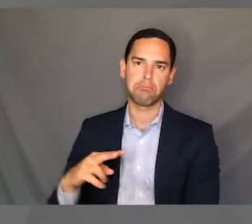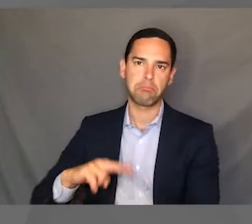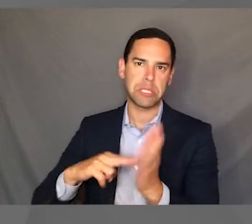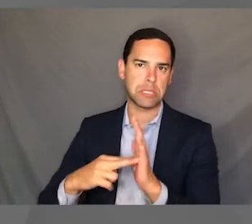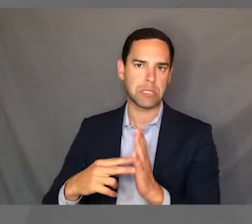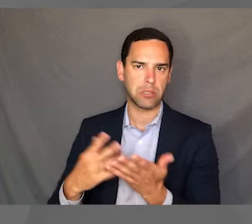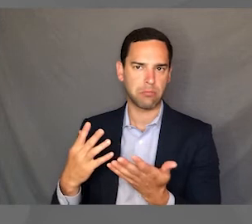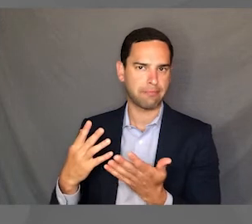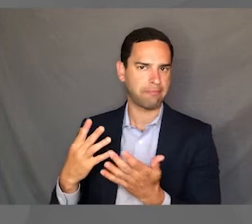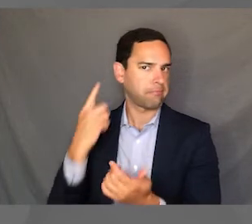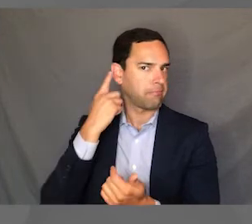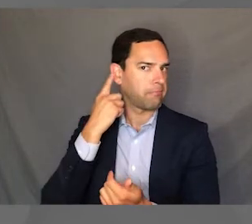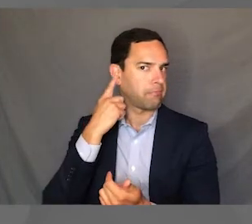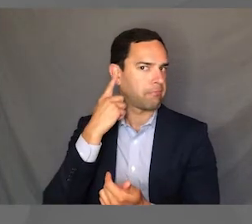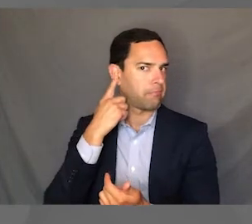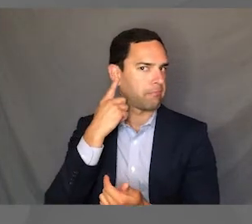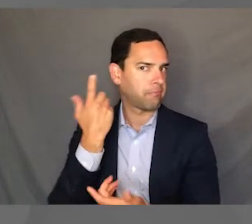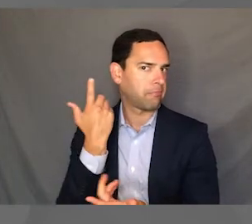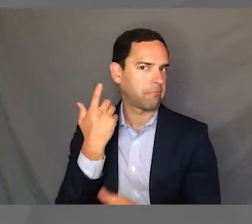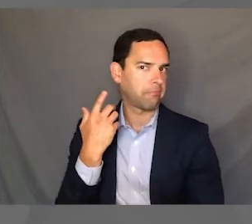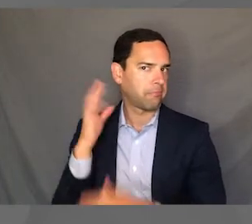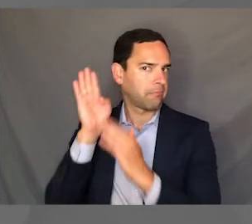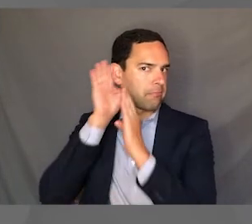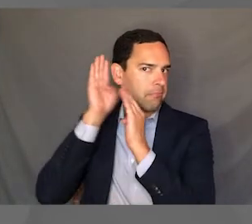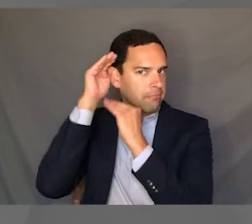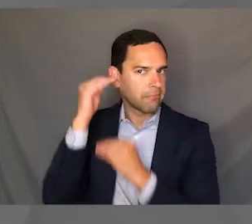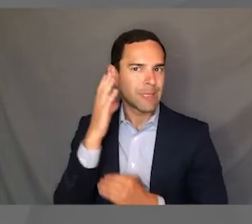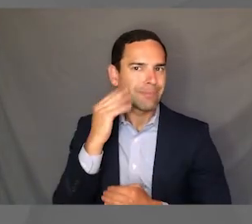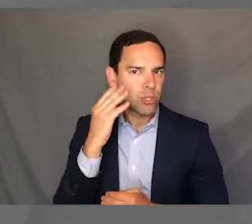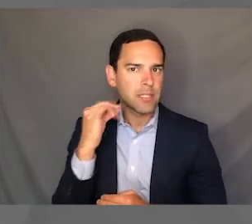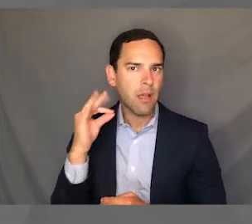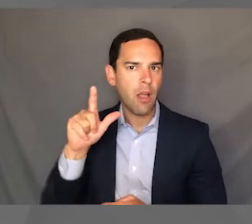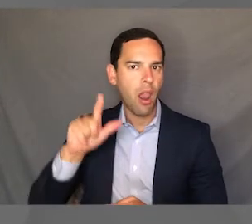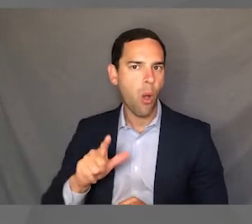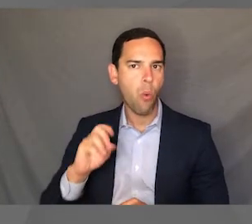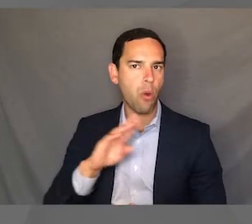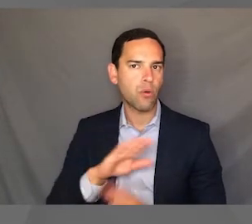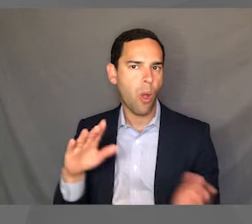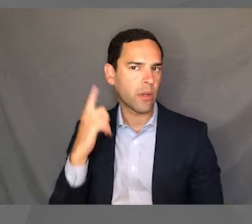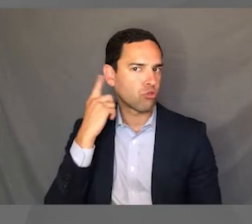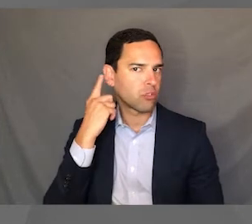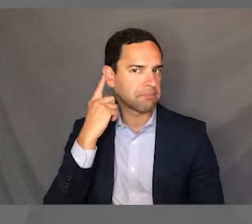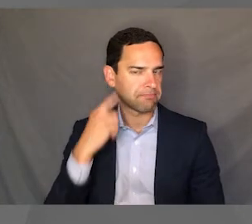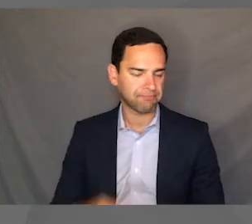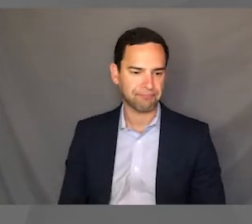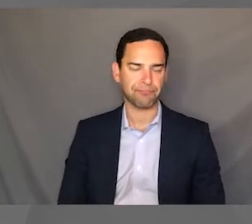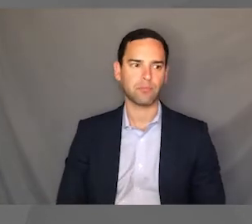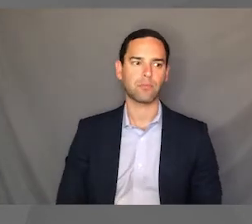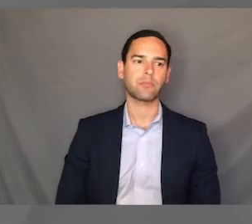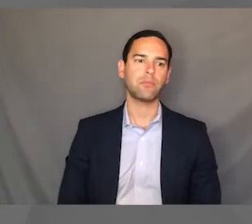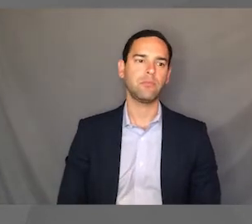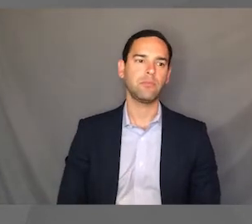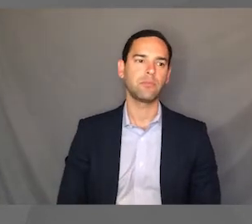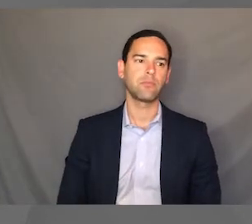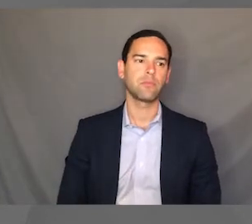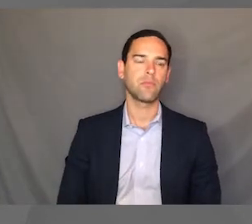actual experience of having low to no hearing. But we really want to make sure that we understand that on